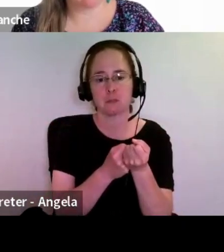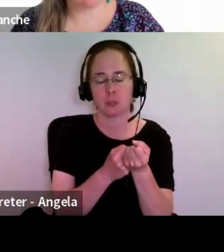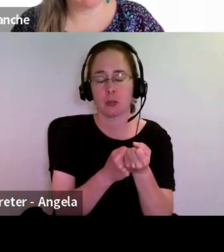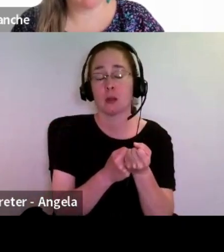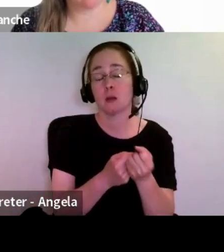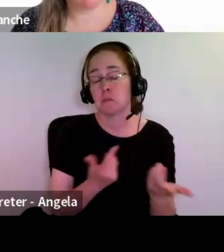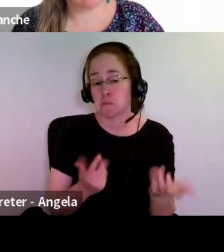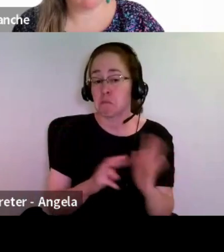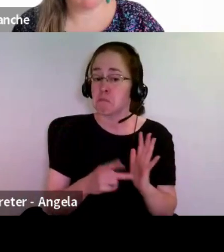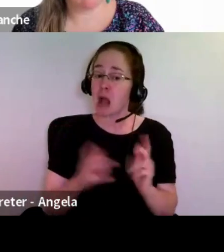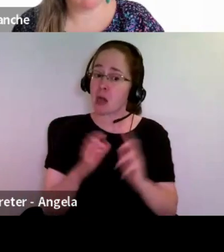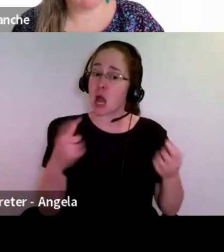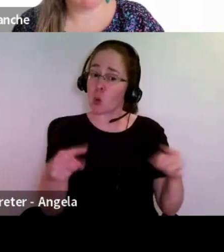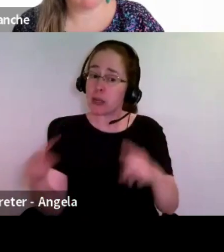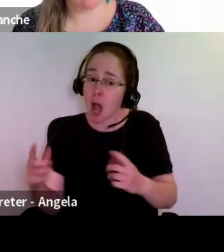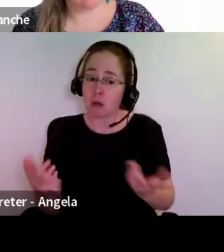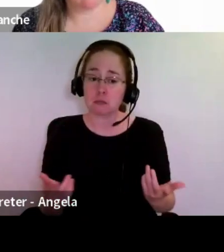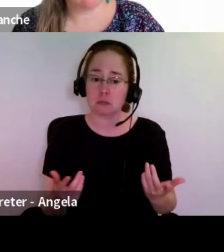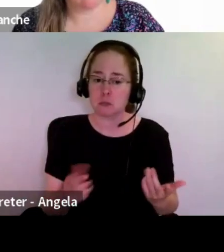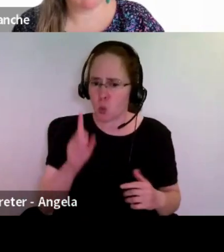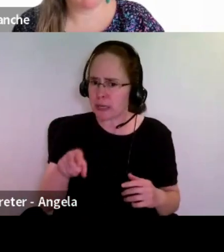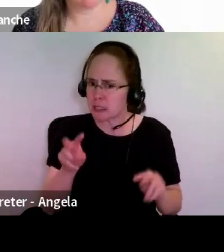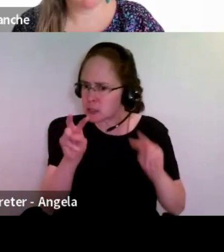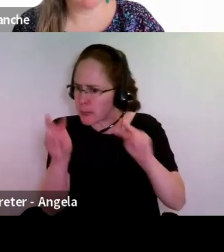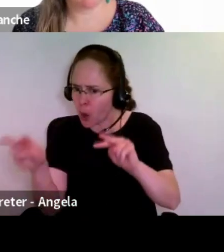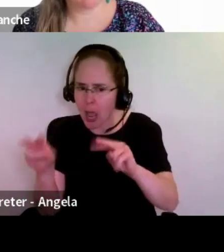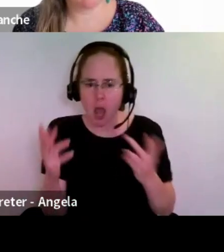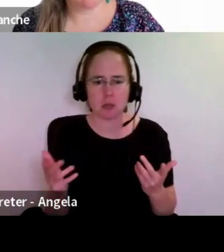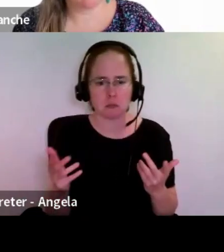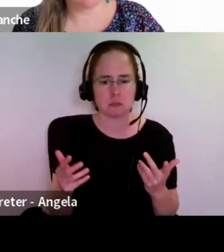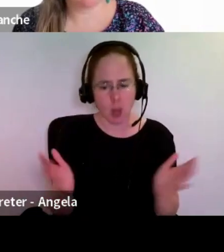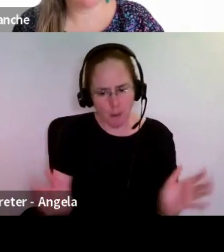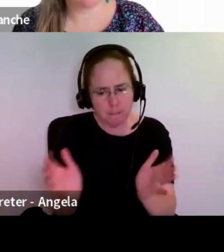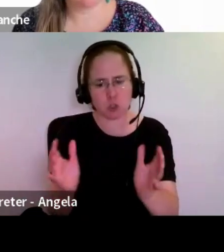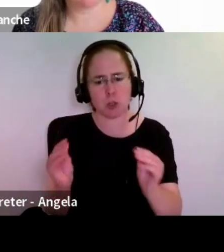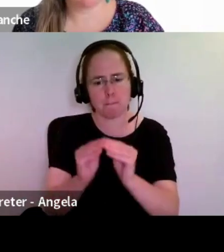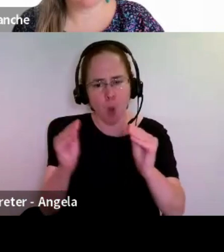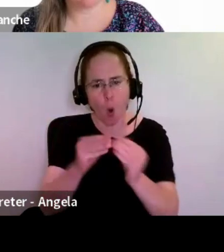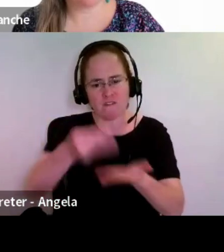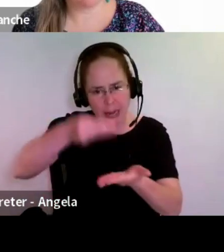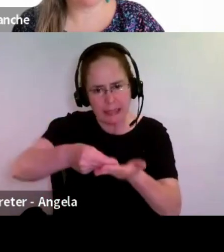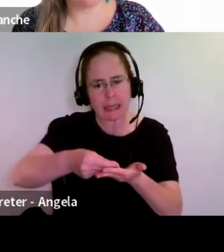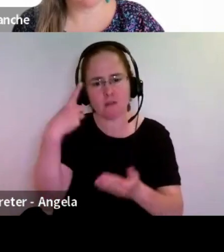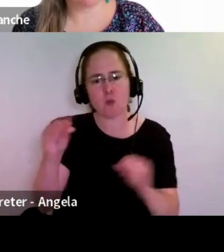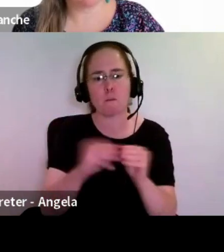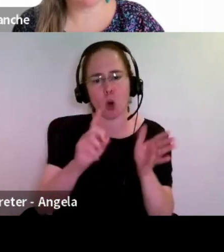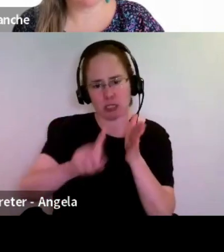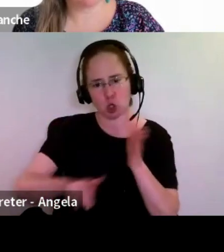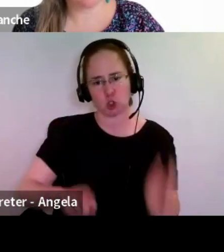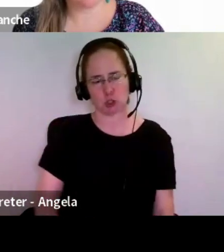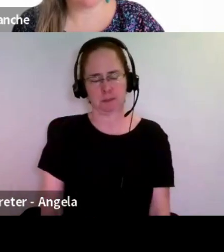there's a lot going on, and we just need to keep our eye on it and keep pushing for more funding to do more research.